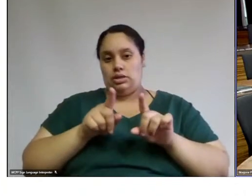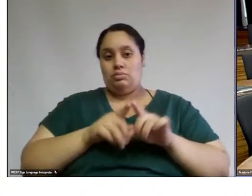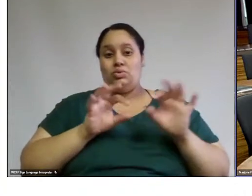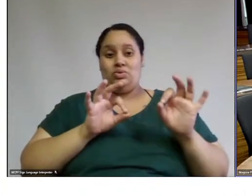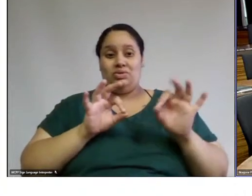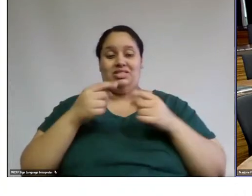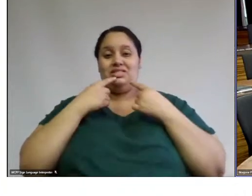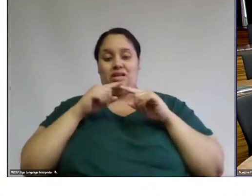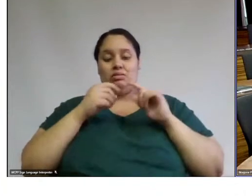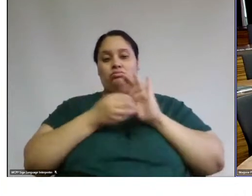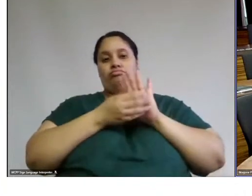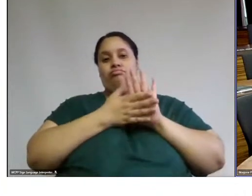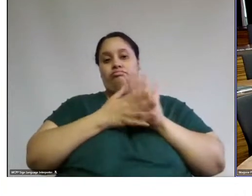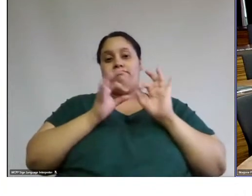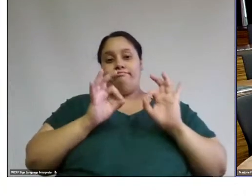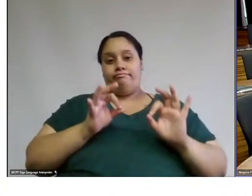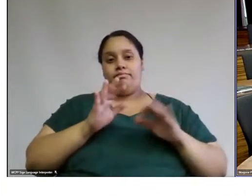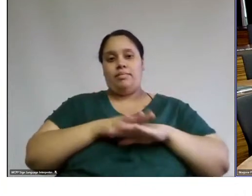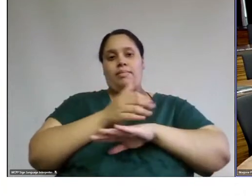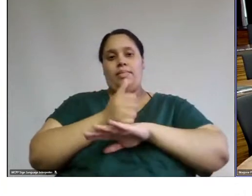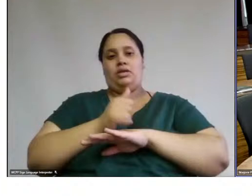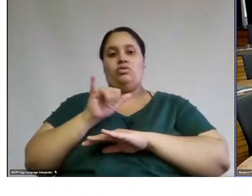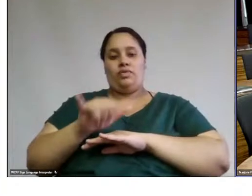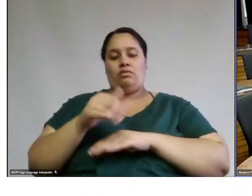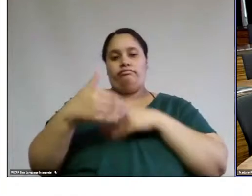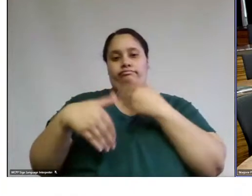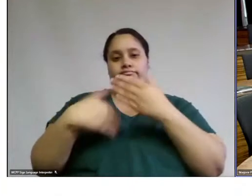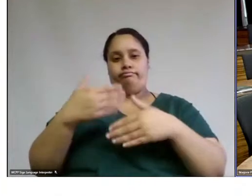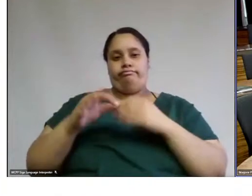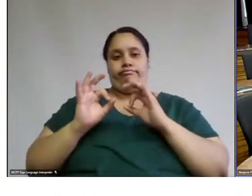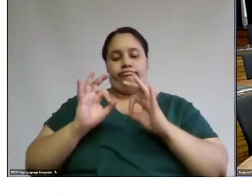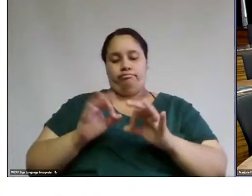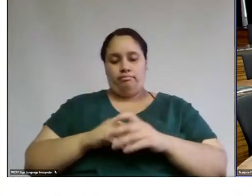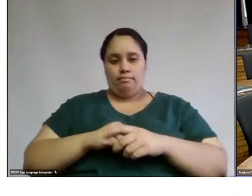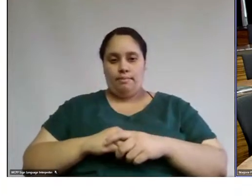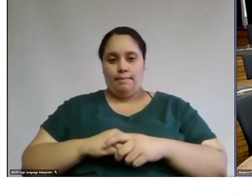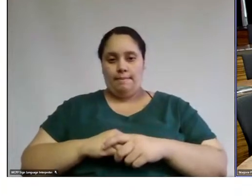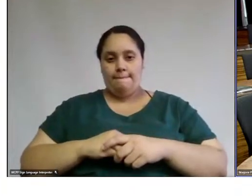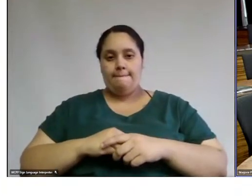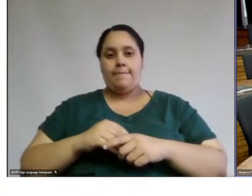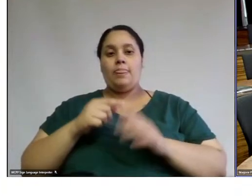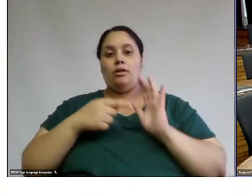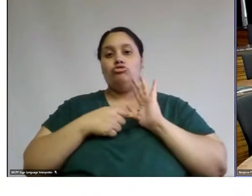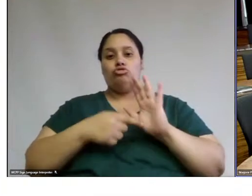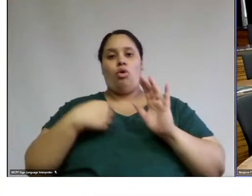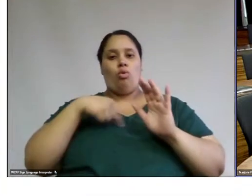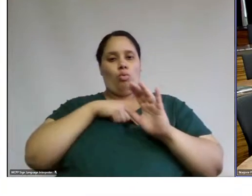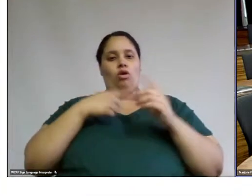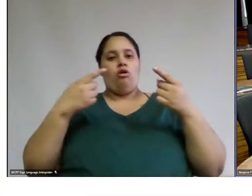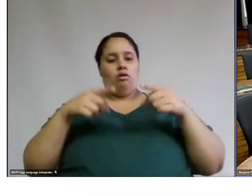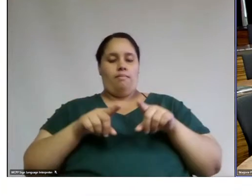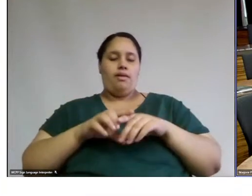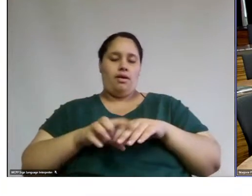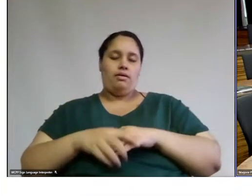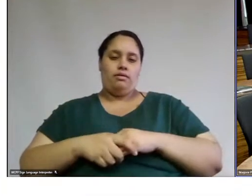statement is based on fact, and it's based on our compliance record in that regard as well.